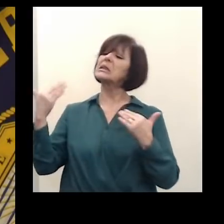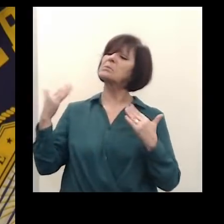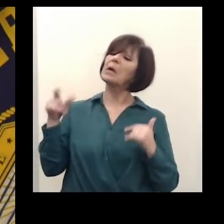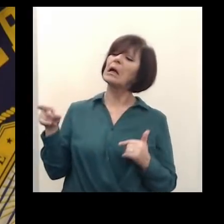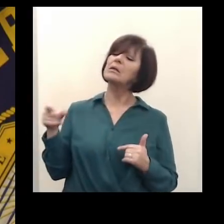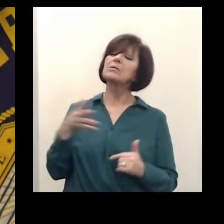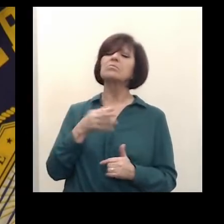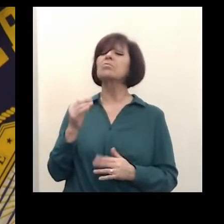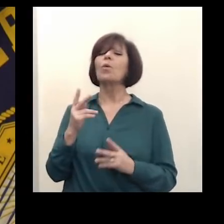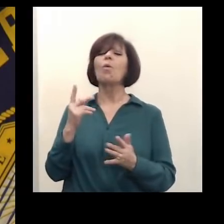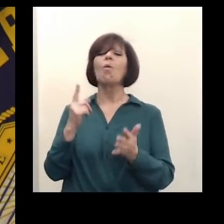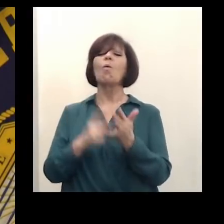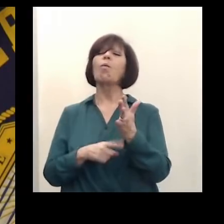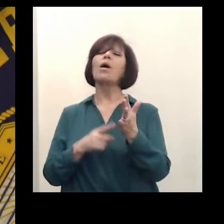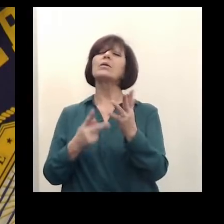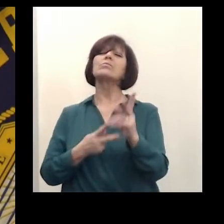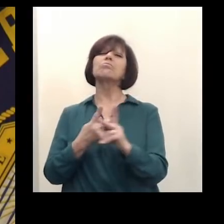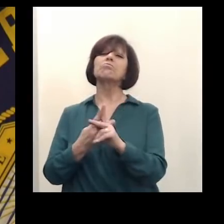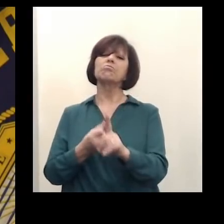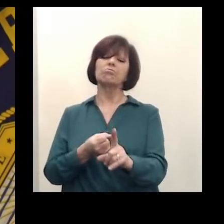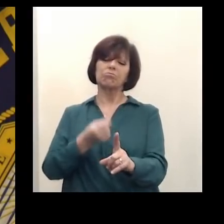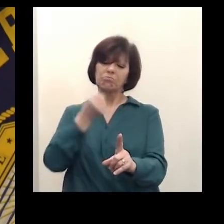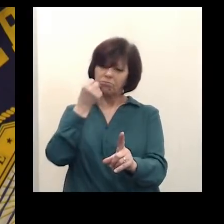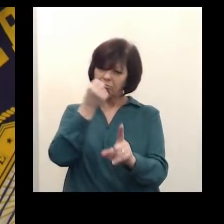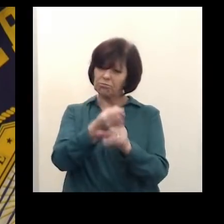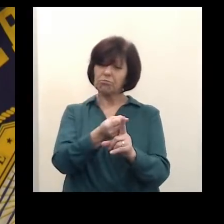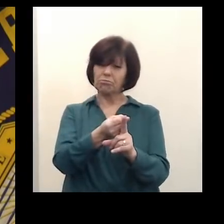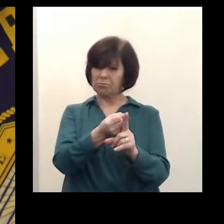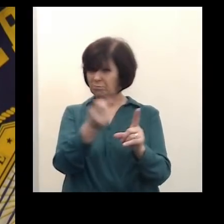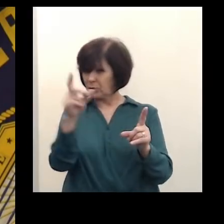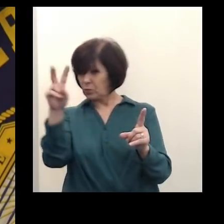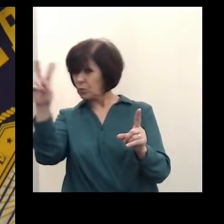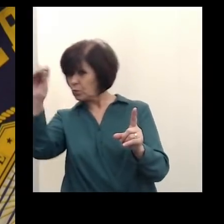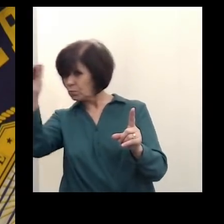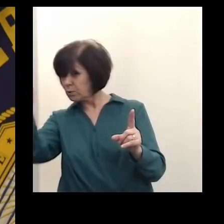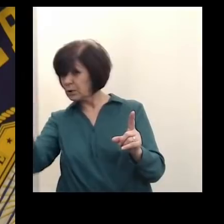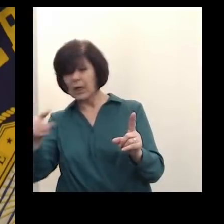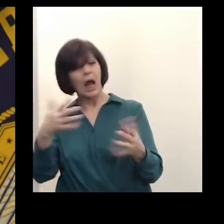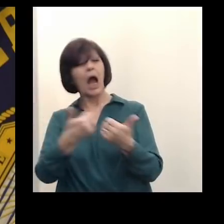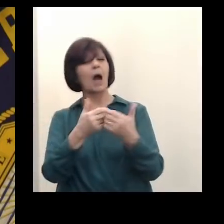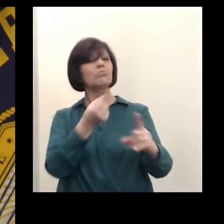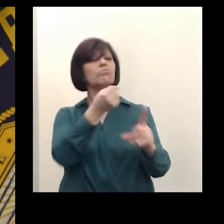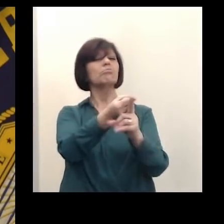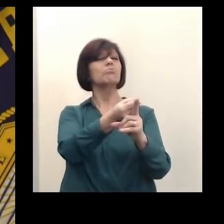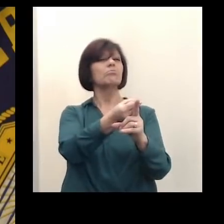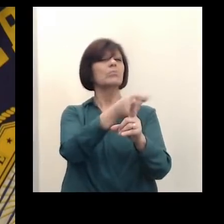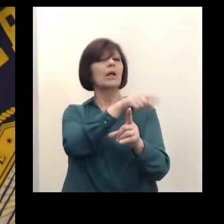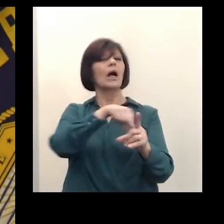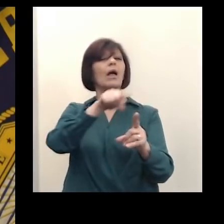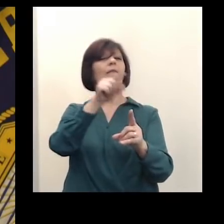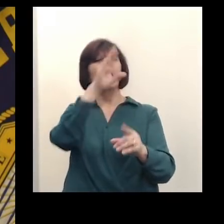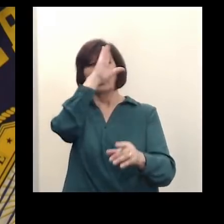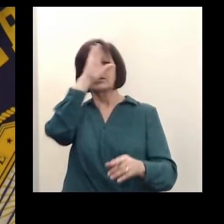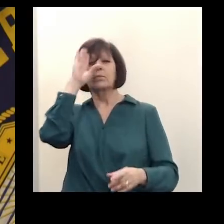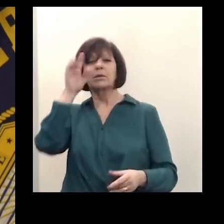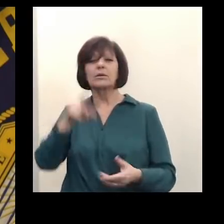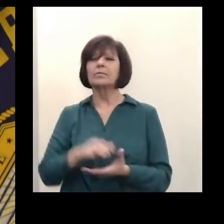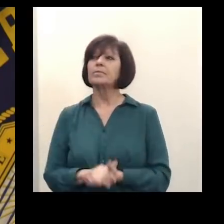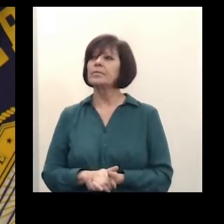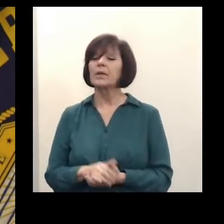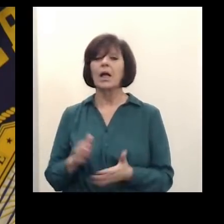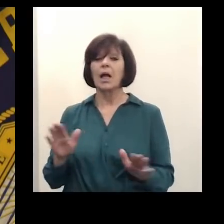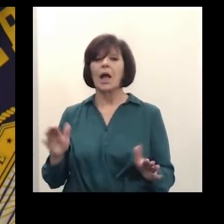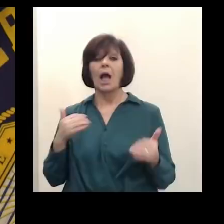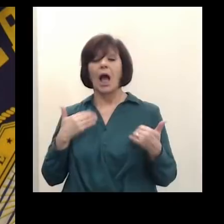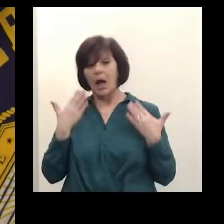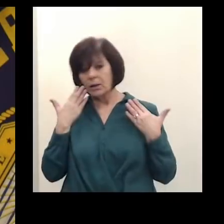of impact do you think losing 2% will have on the overwhelmed hospitals? Well, I don't know the exact